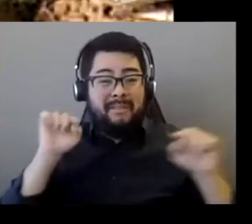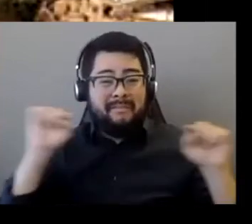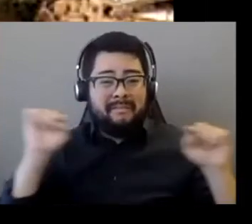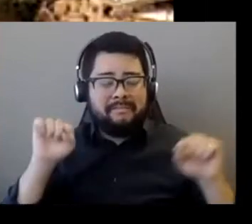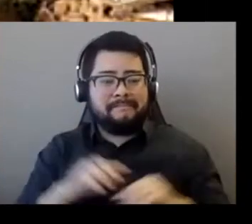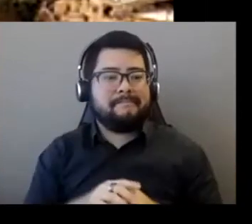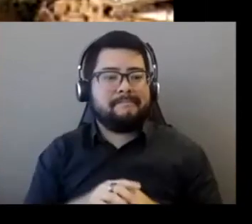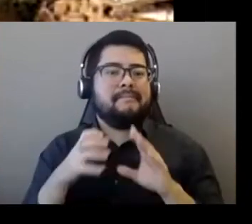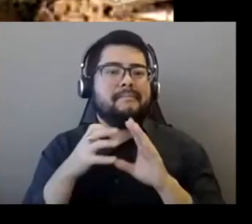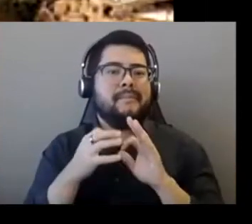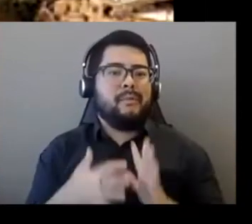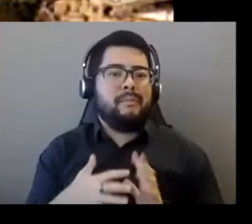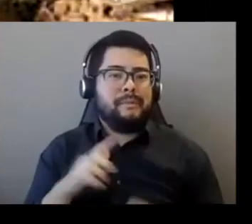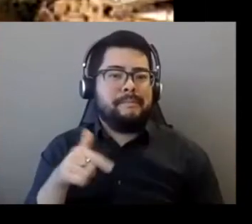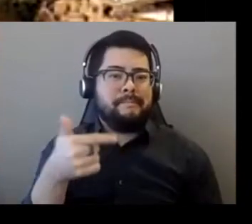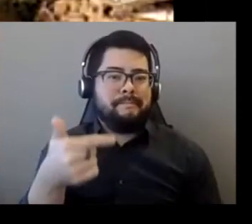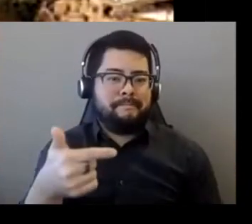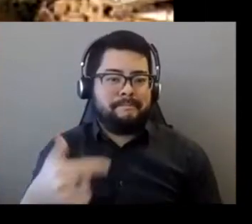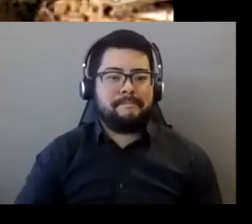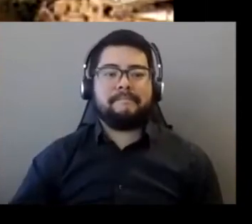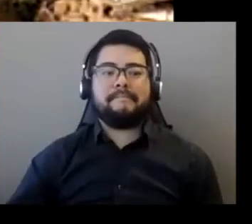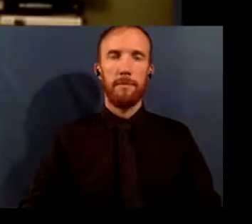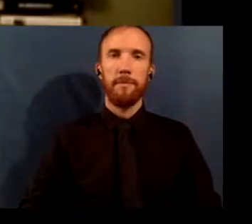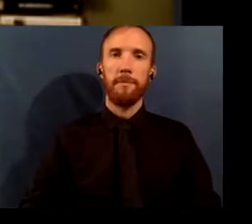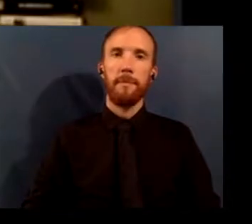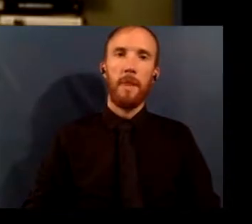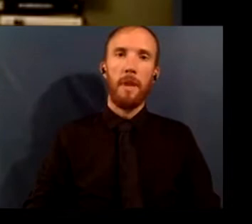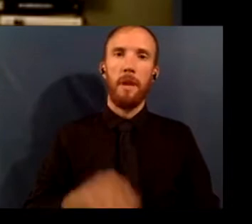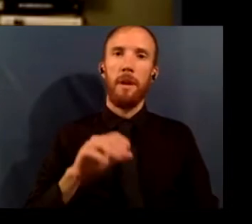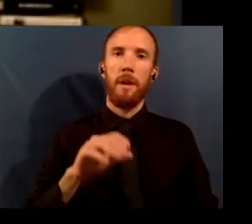Well, Mubarak was in power for 29 years. While Hosni